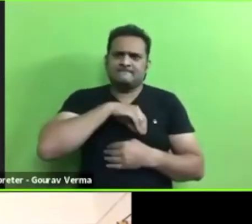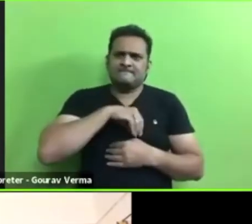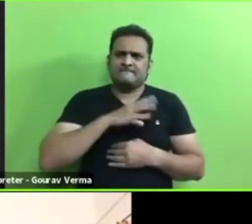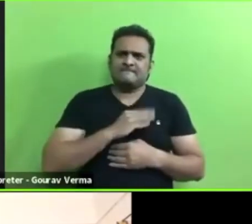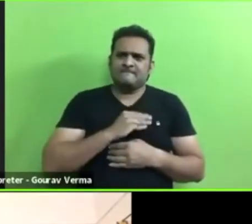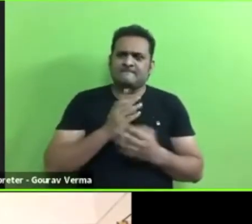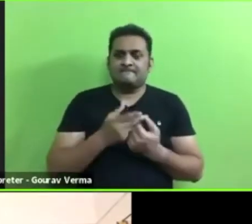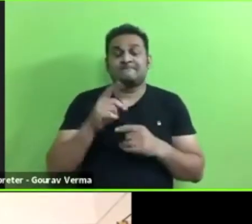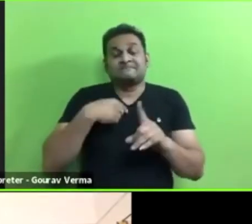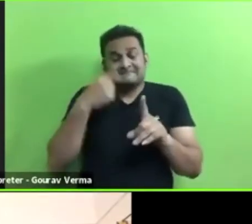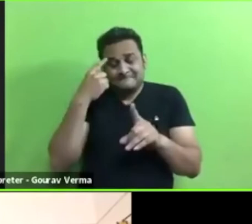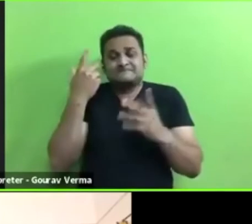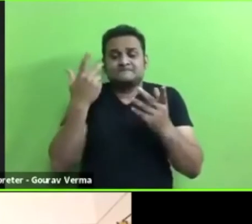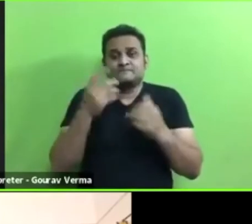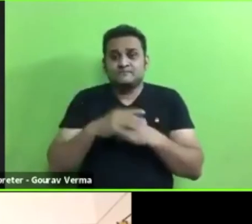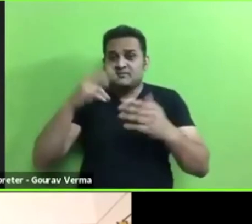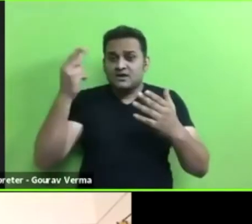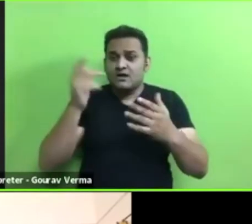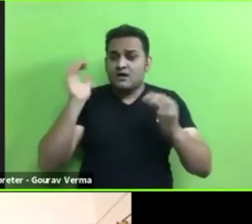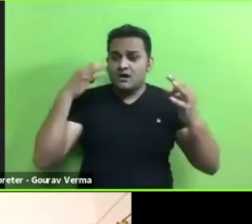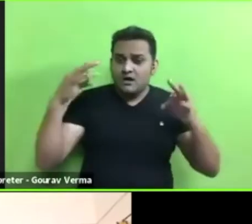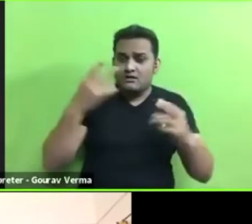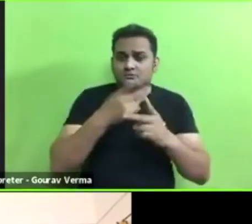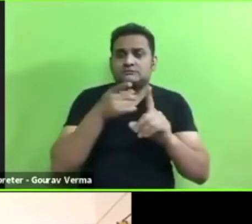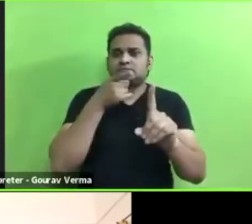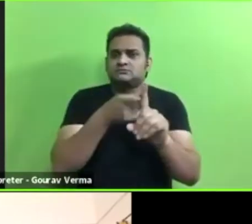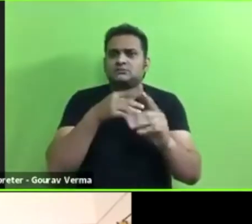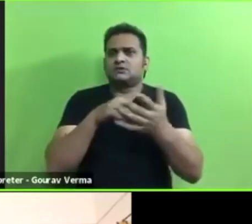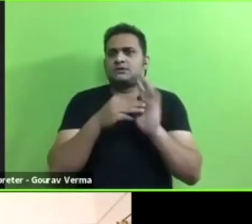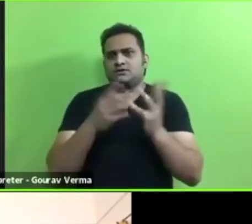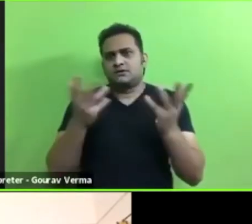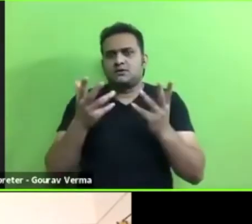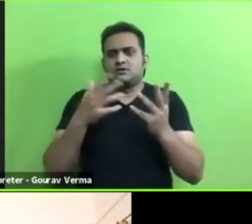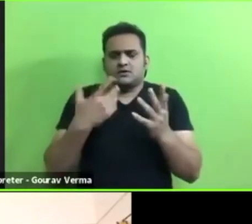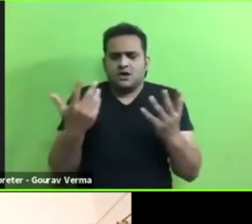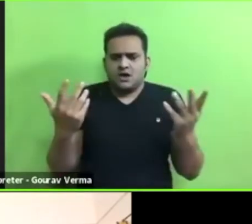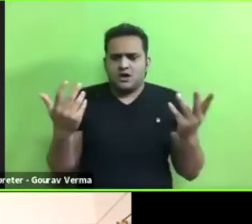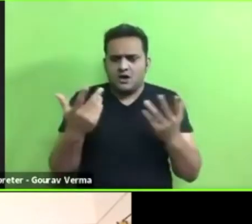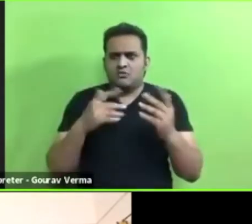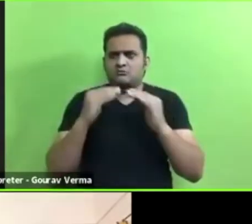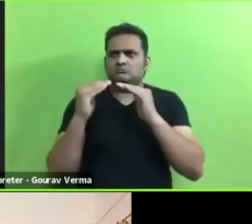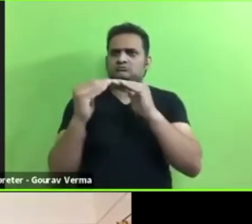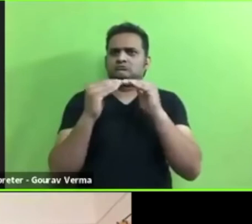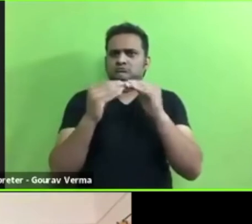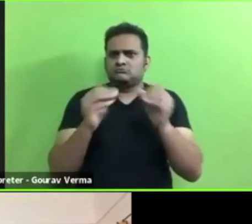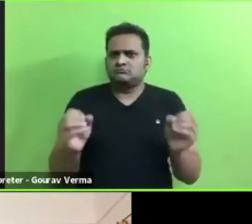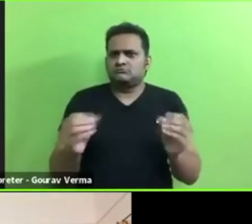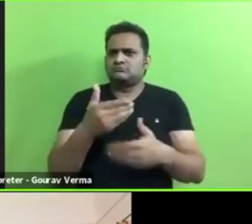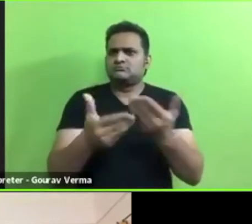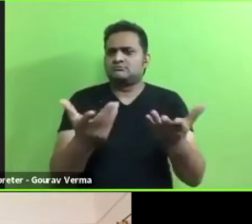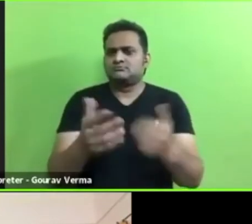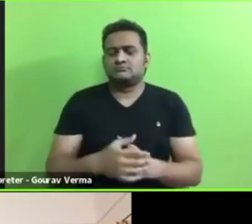I was thinking, art has a space of at least to start with being an equalizer. Correct. Correct.